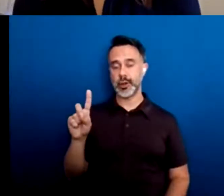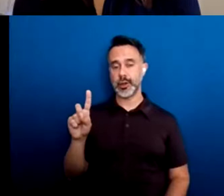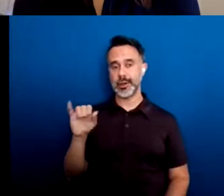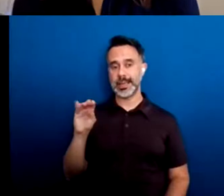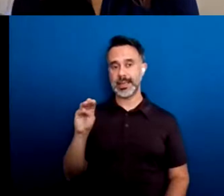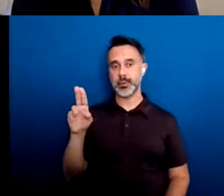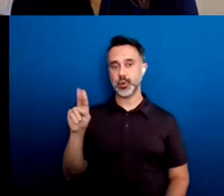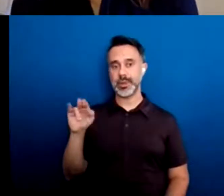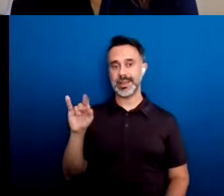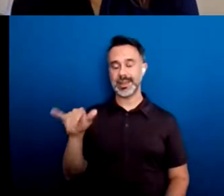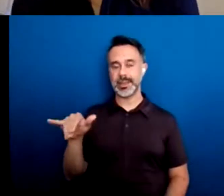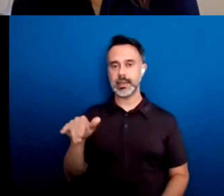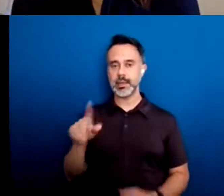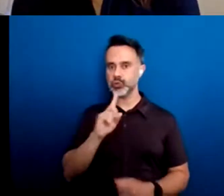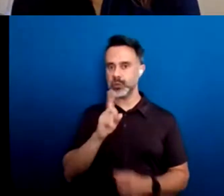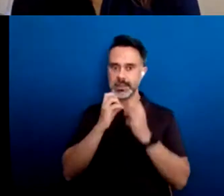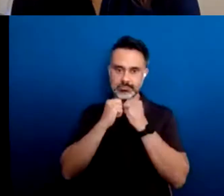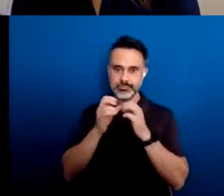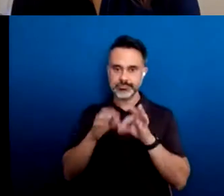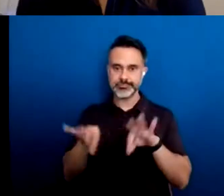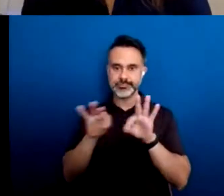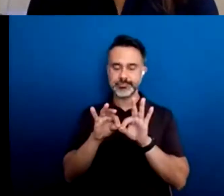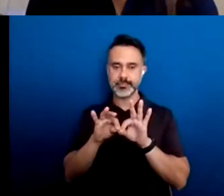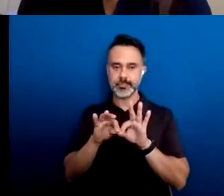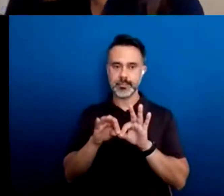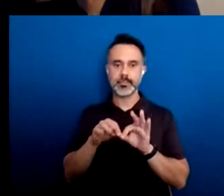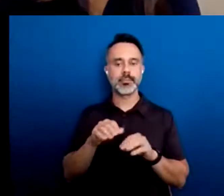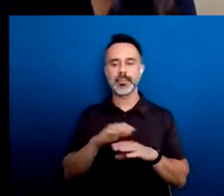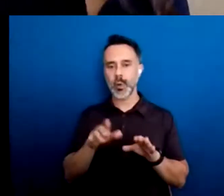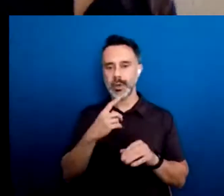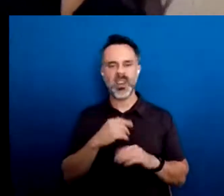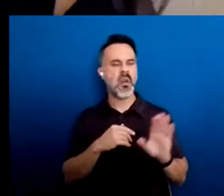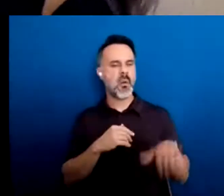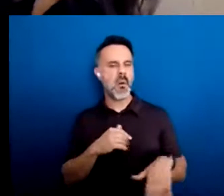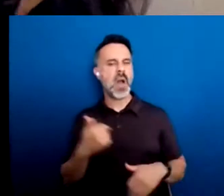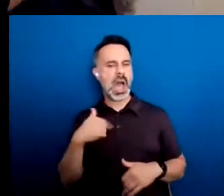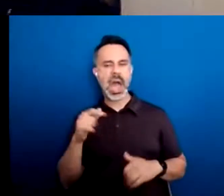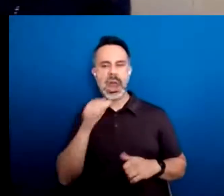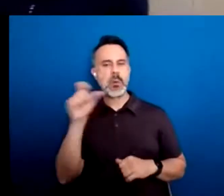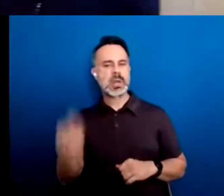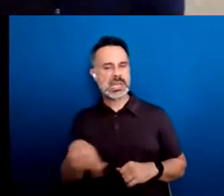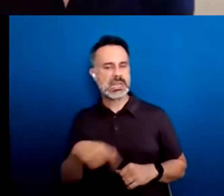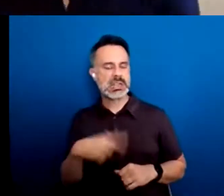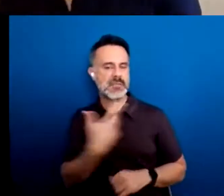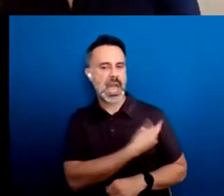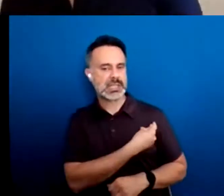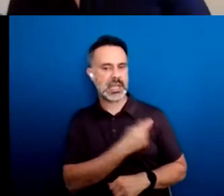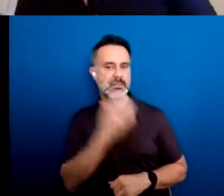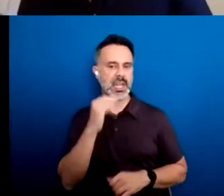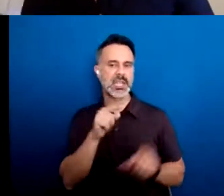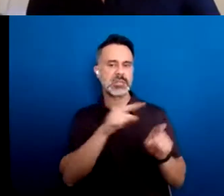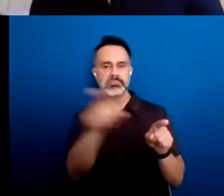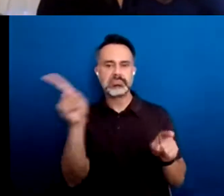be important, as opposed to saying, I can get by without getting vaccinated because everybody else is going to